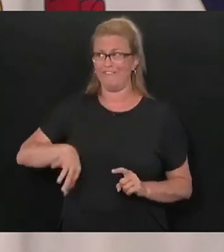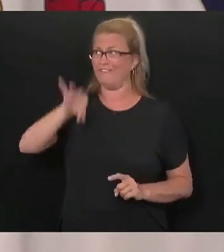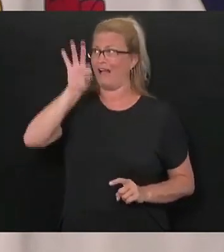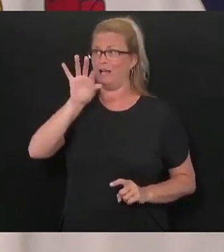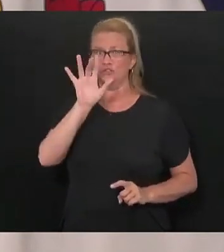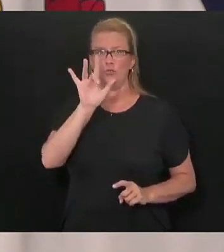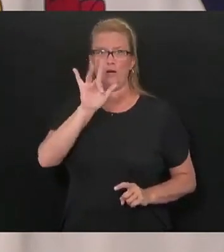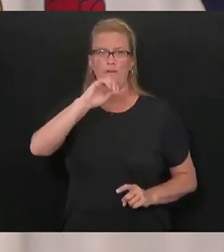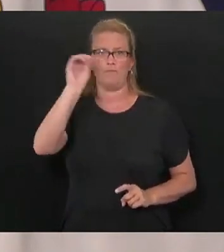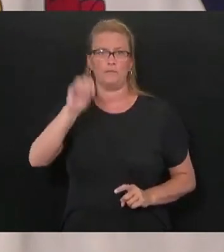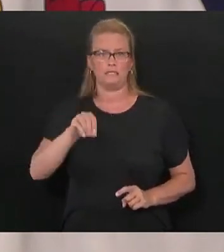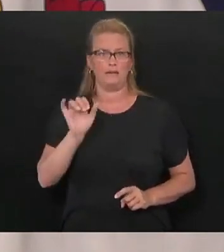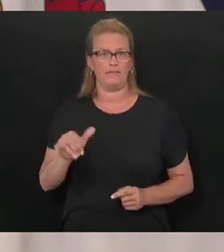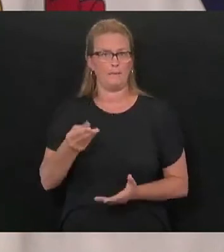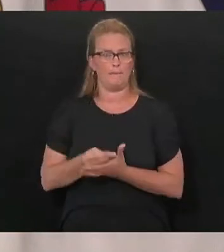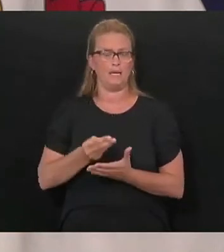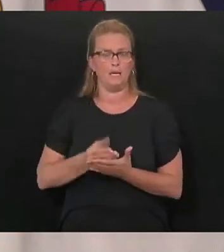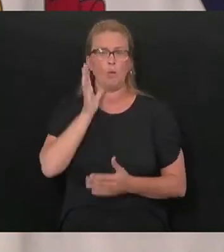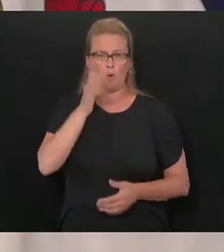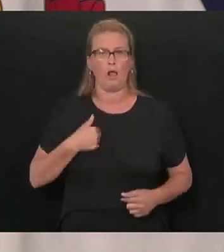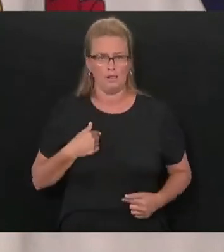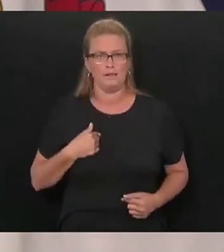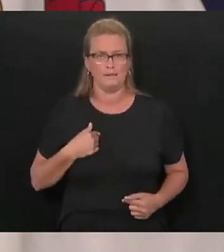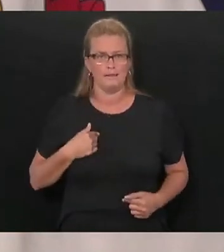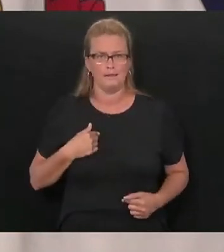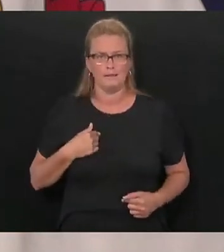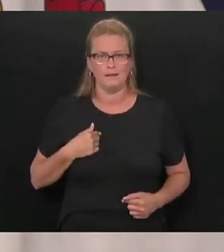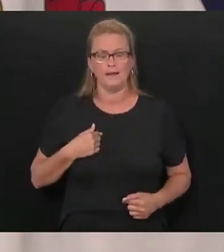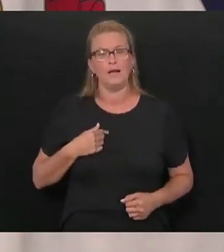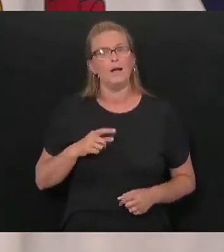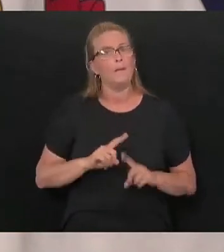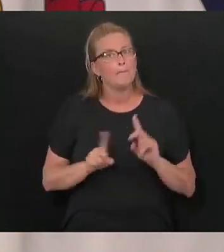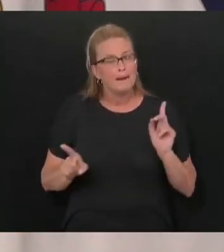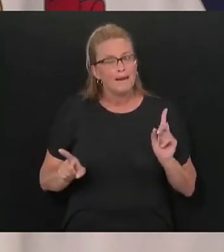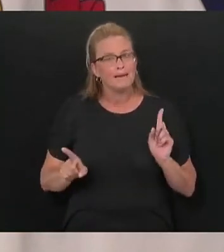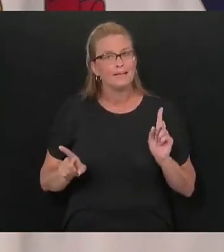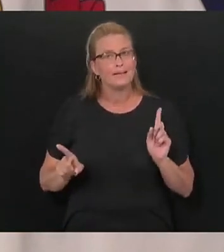it. But I would also say that